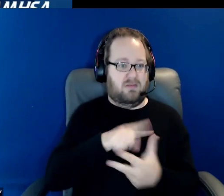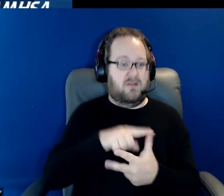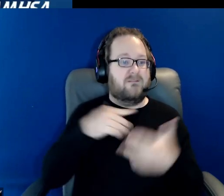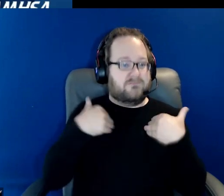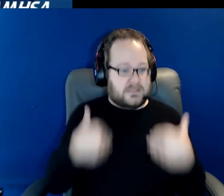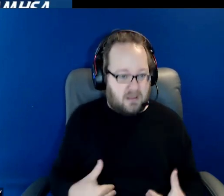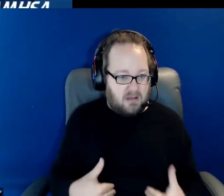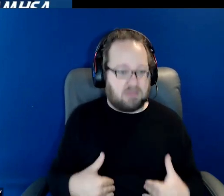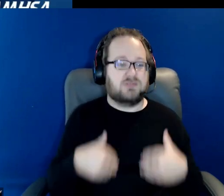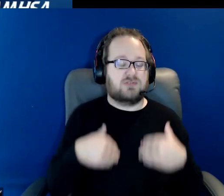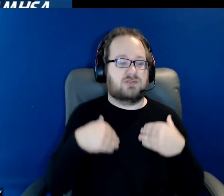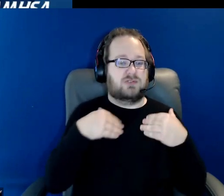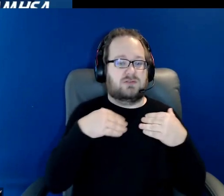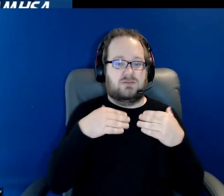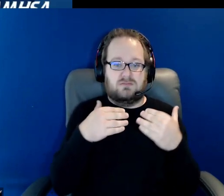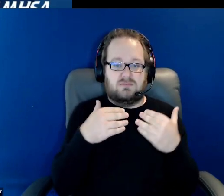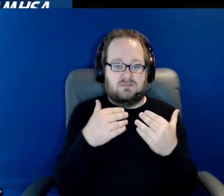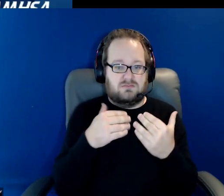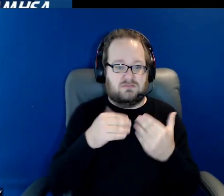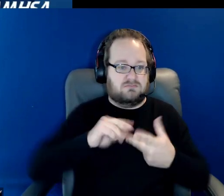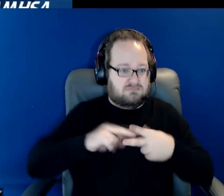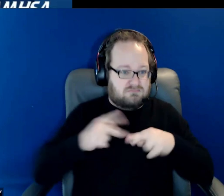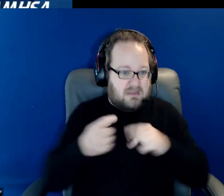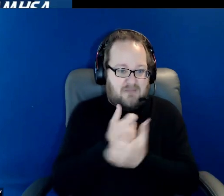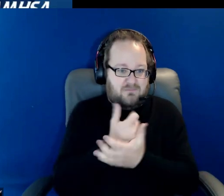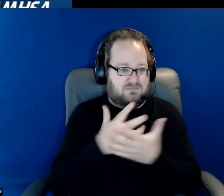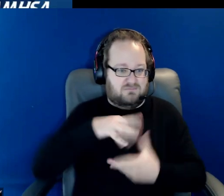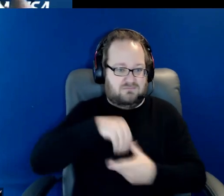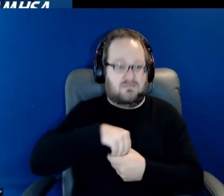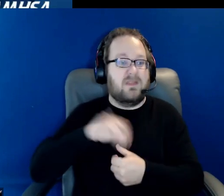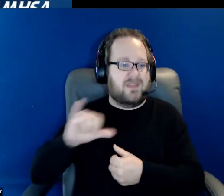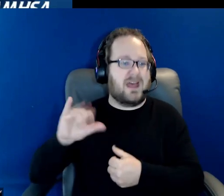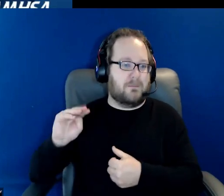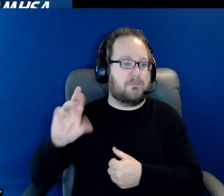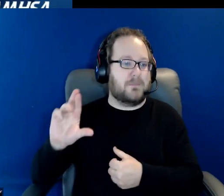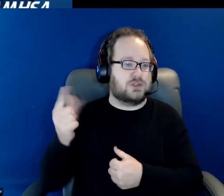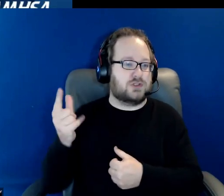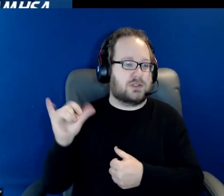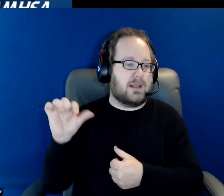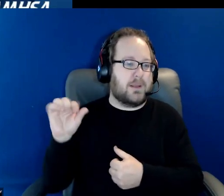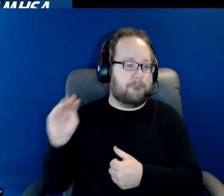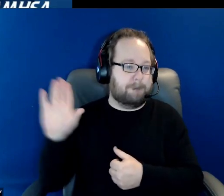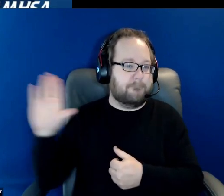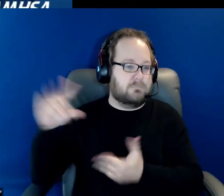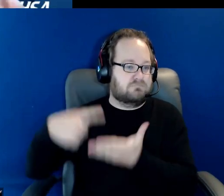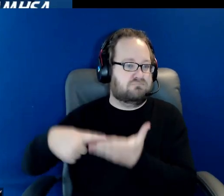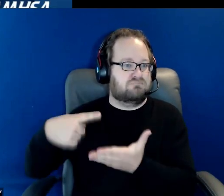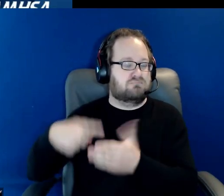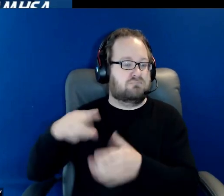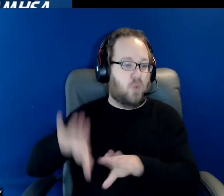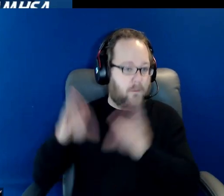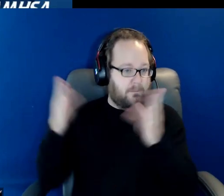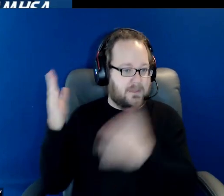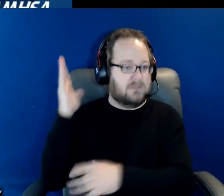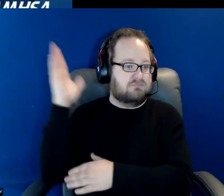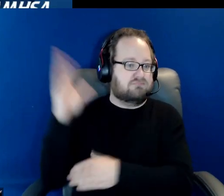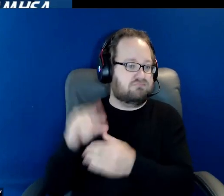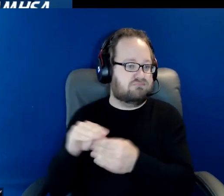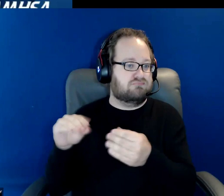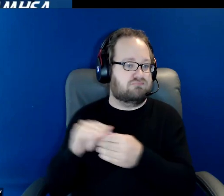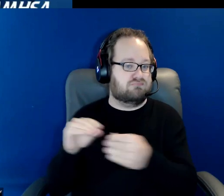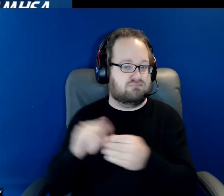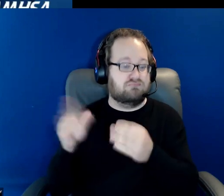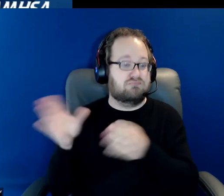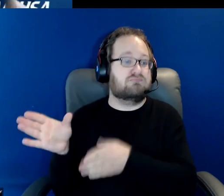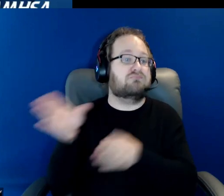our physical bodies, much of which Director Gillums was discussing in his opening comments. Our environments where we live,